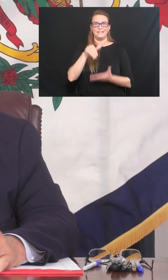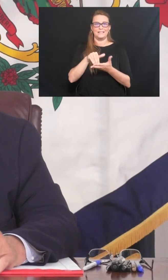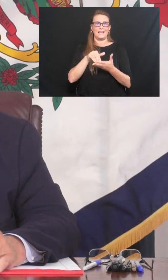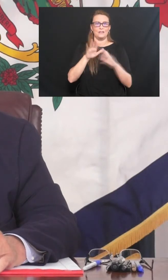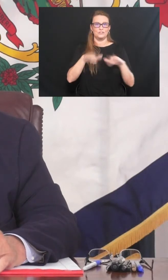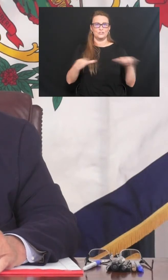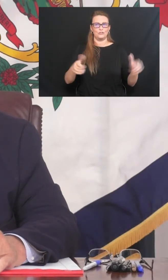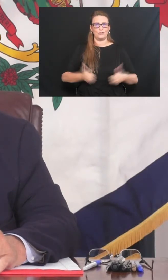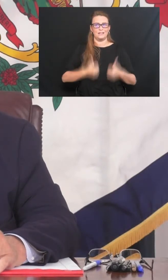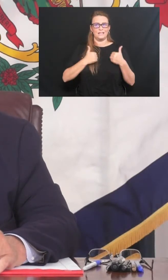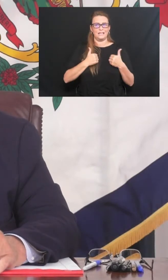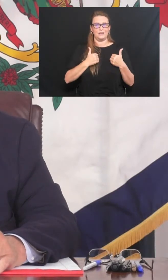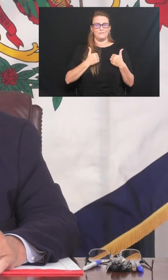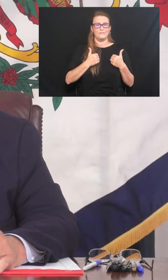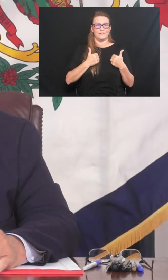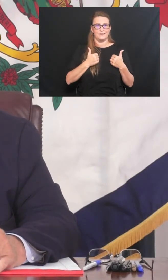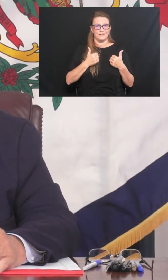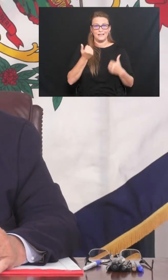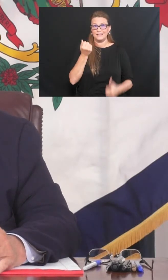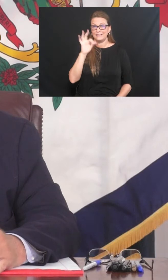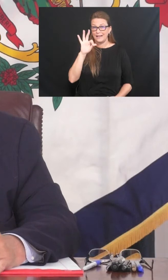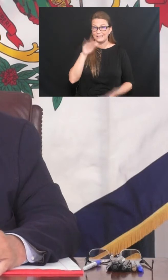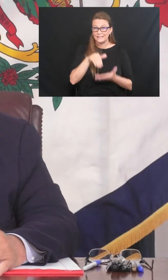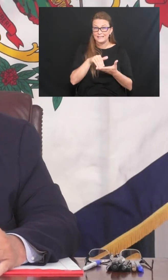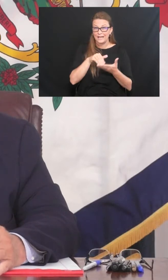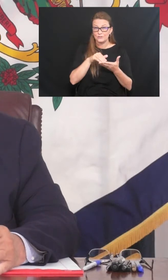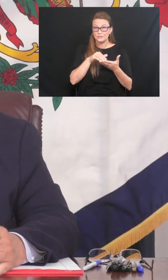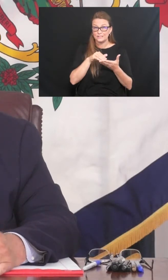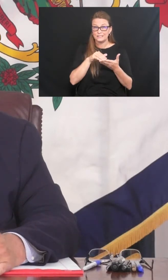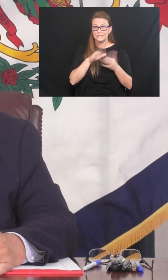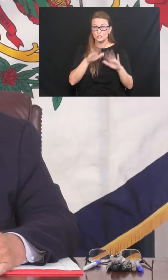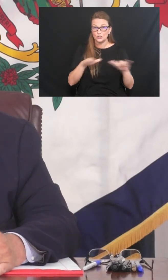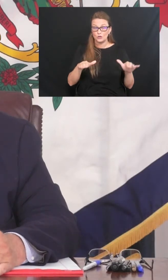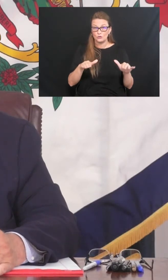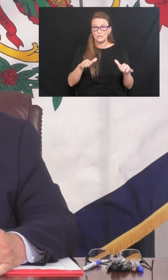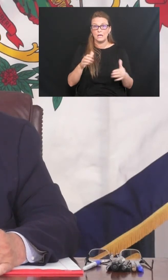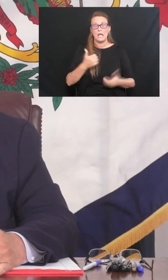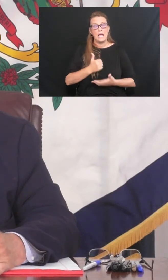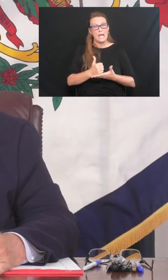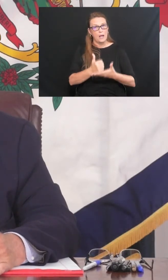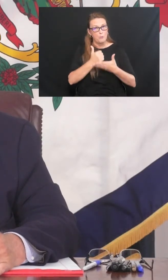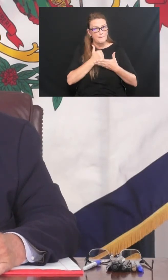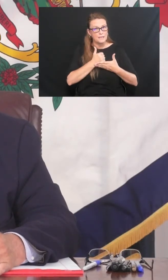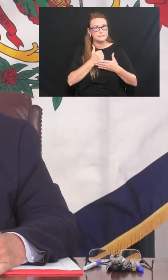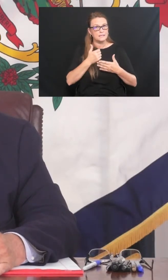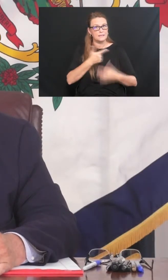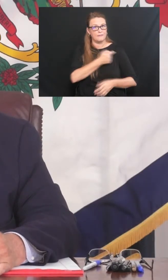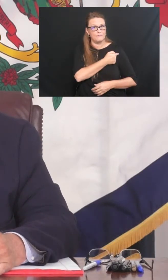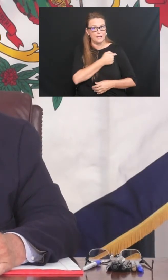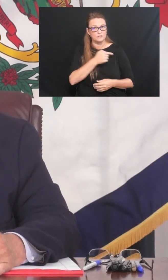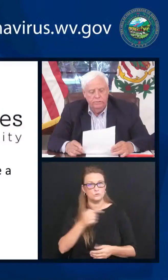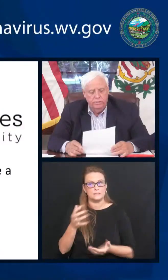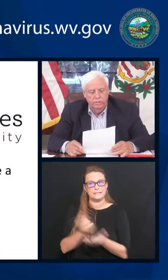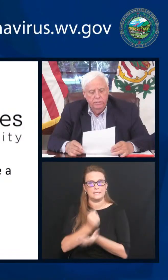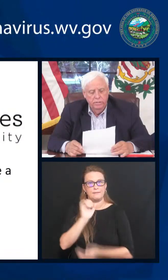you. 19,000 kids. You need to help us get them vaccinated. You need to take advantage of that $150